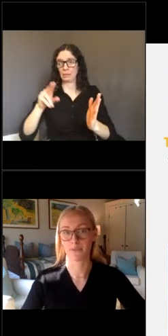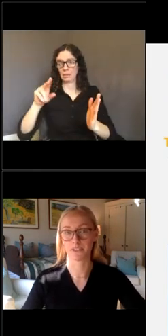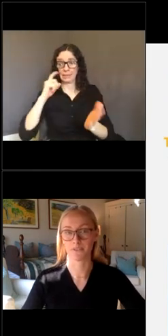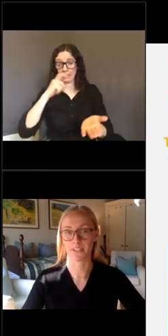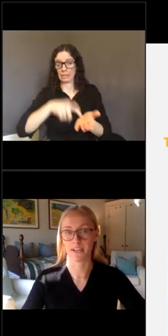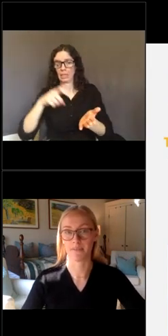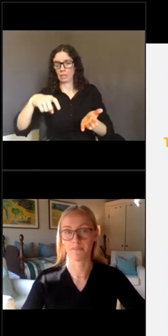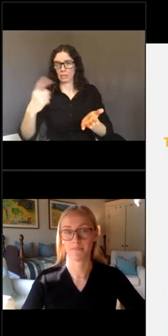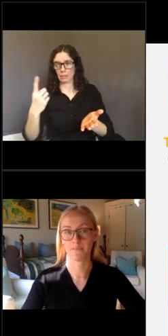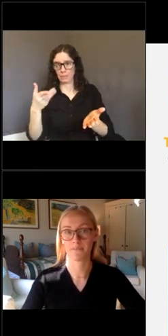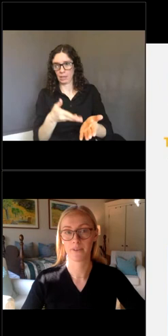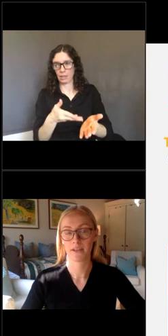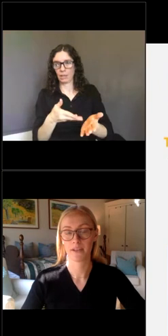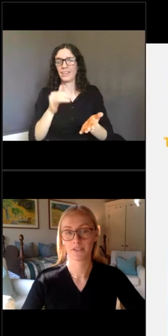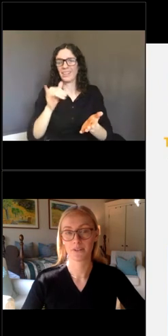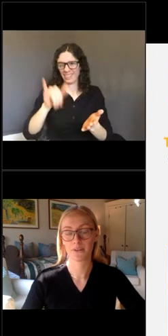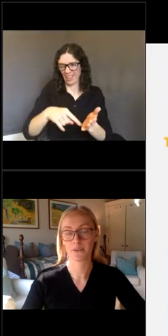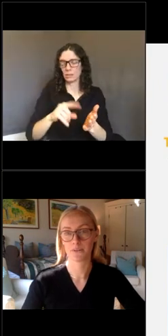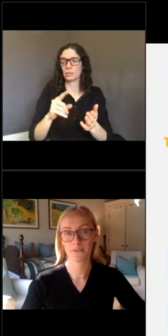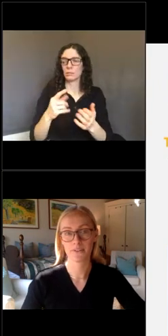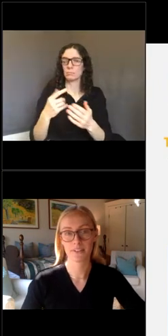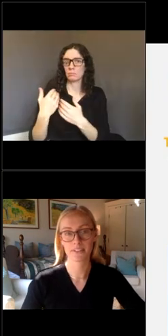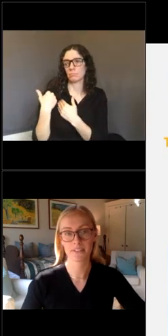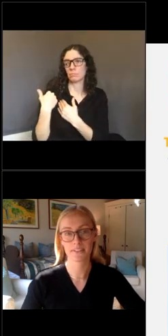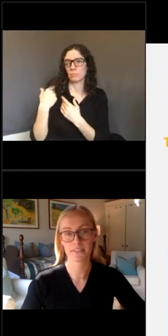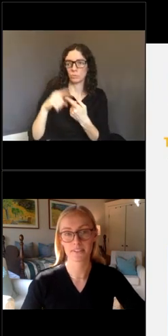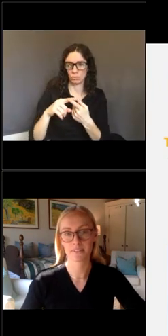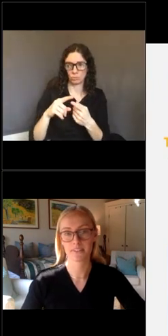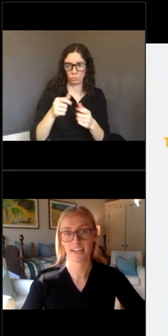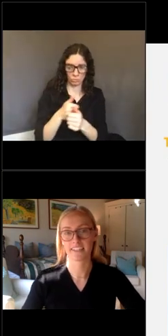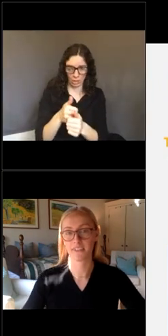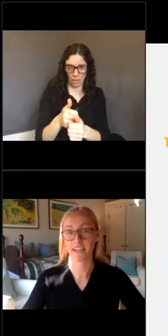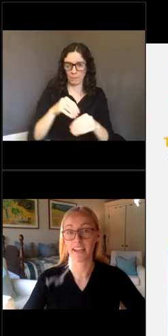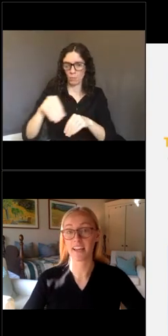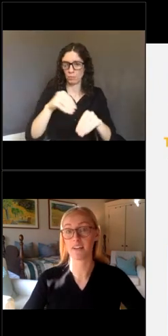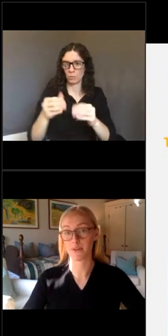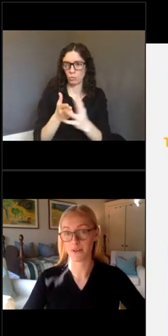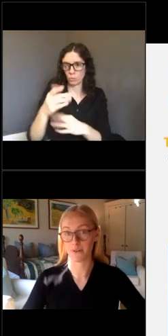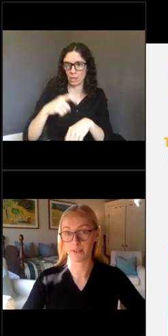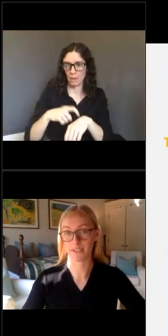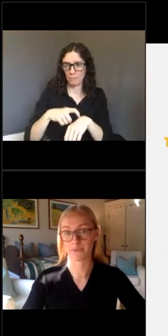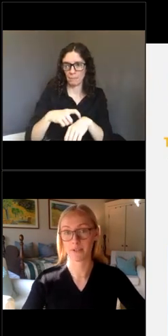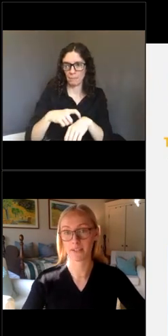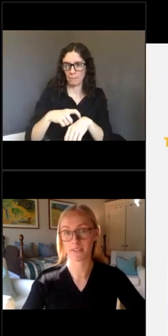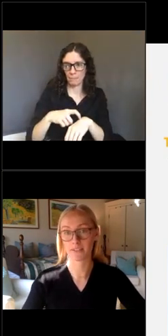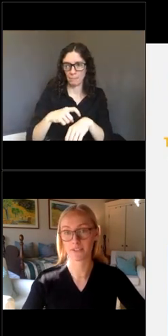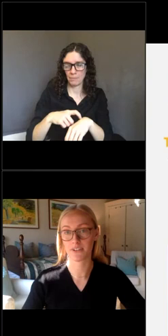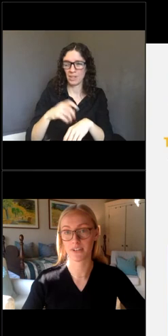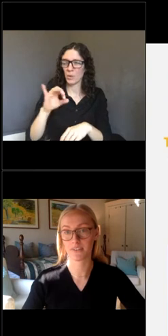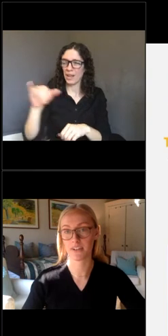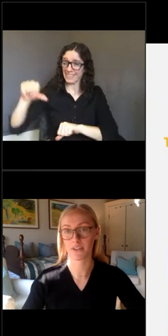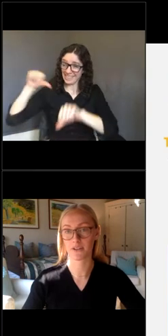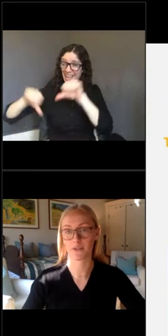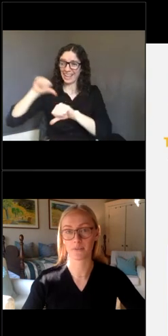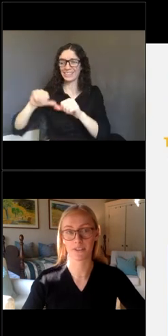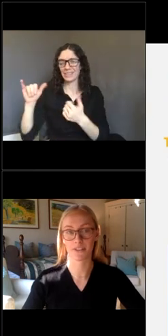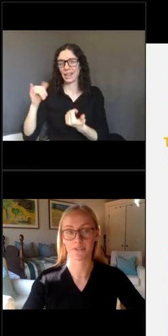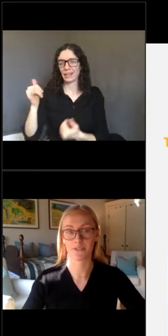species movements over time. So this scientific ammo is what